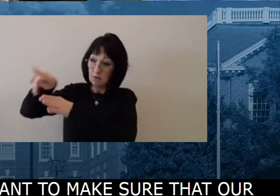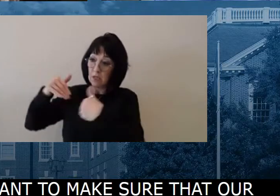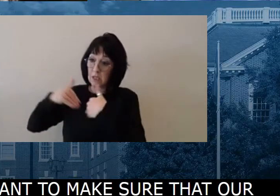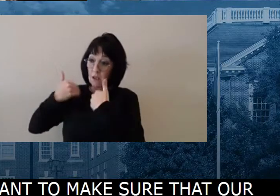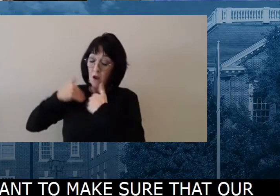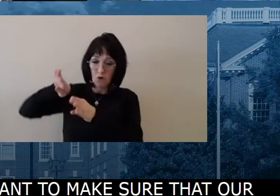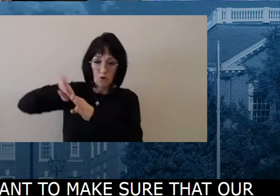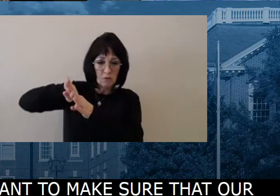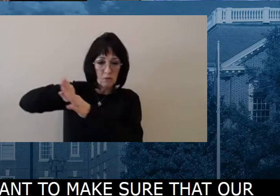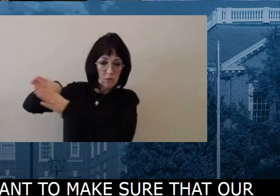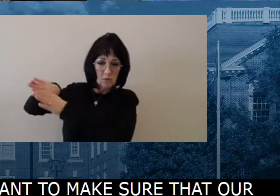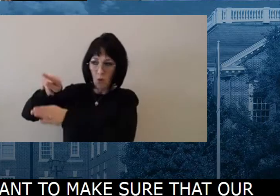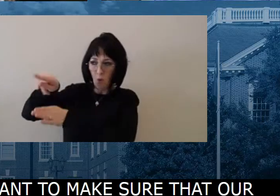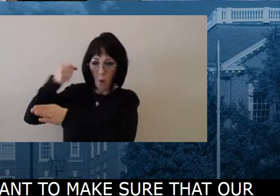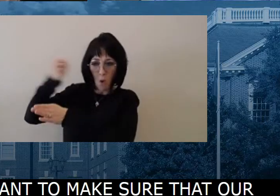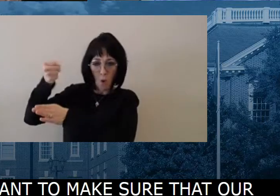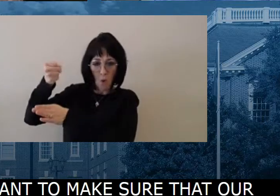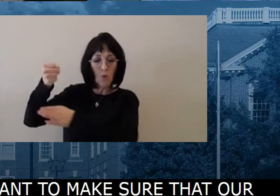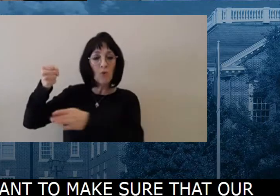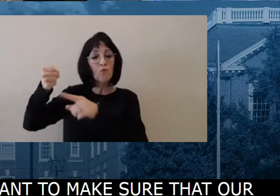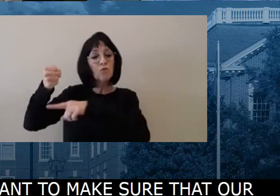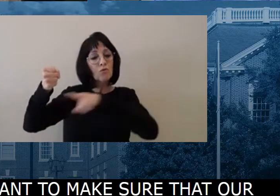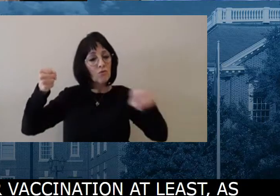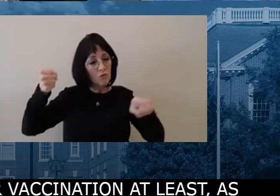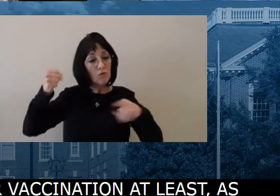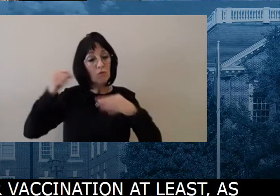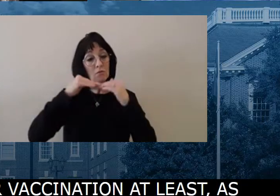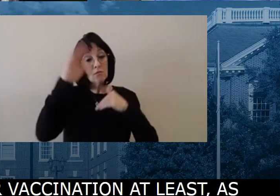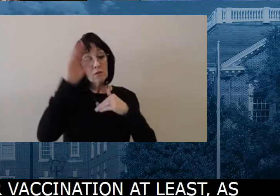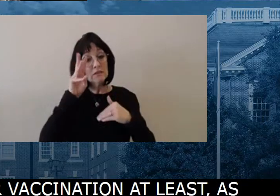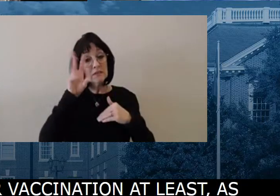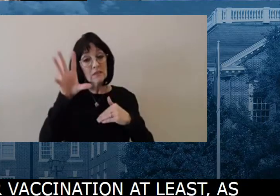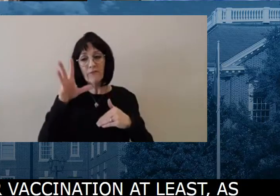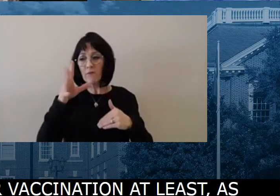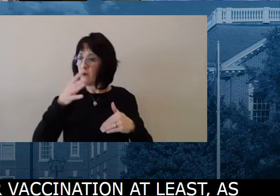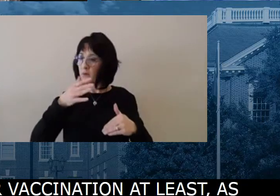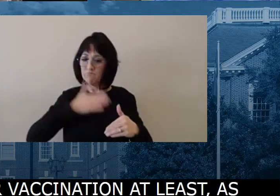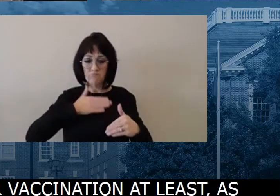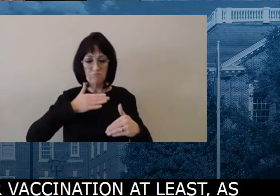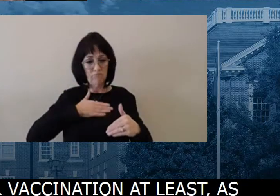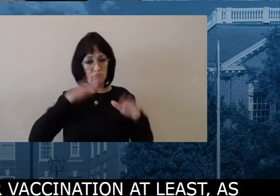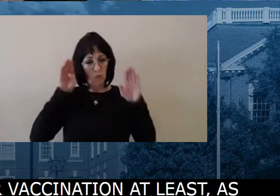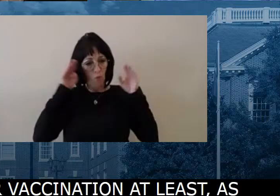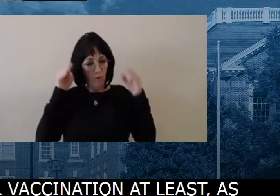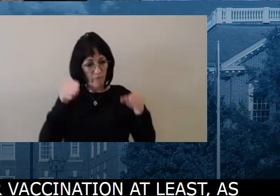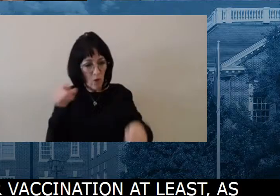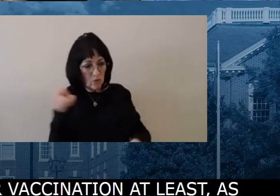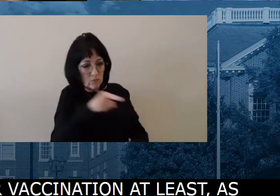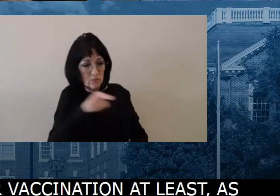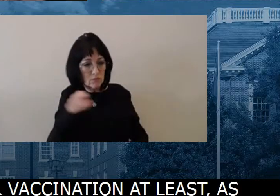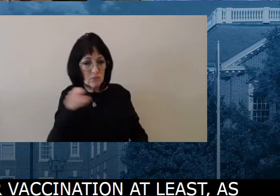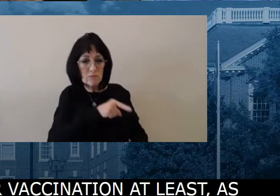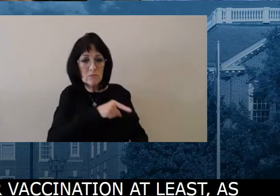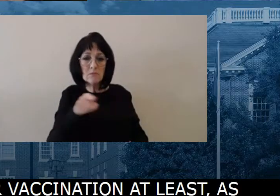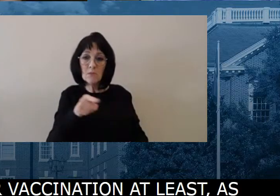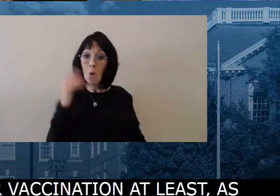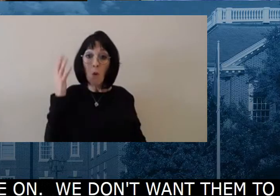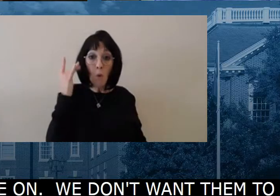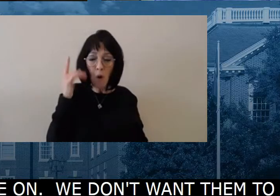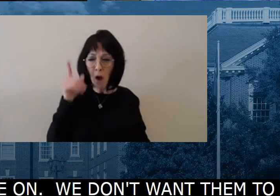on. We don't want them to have to be fighting with a younger, more technologically